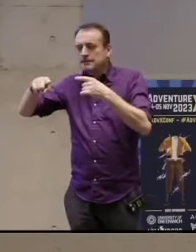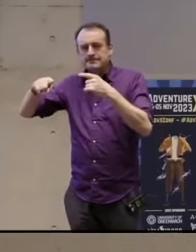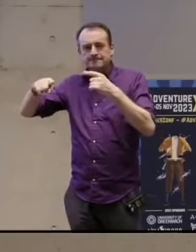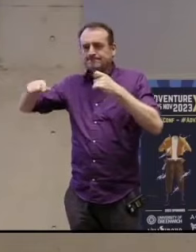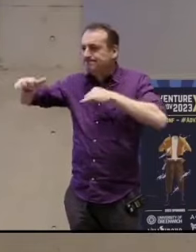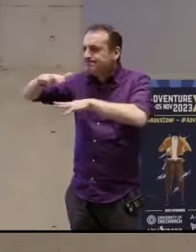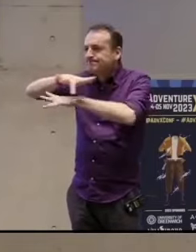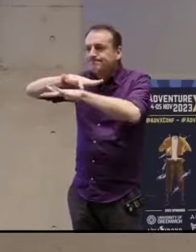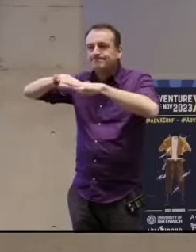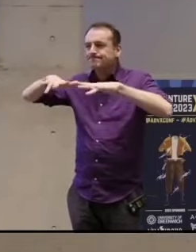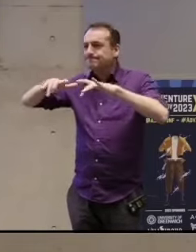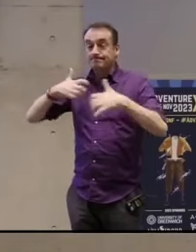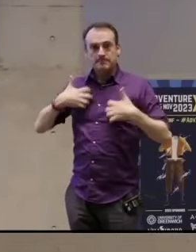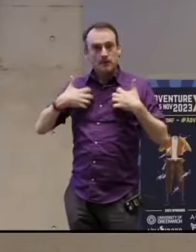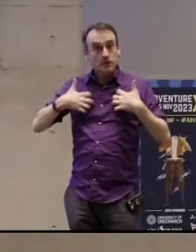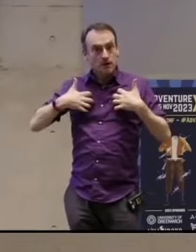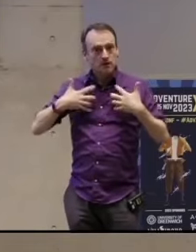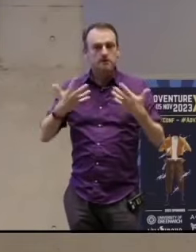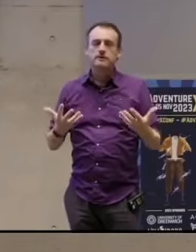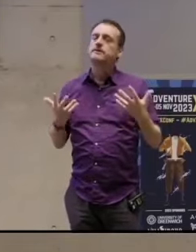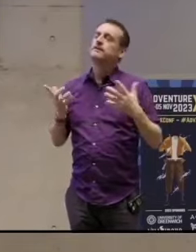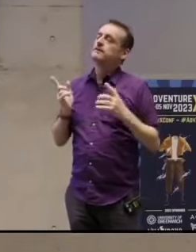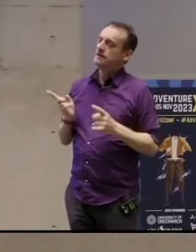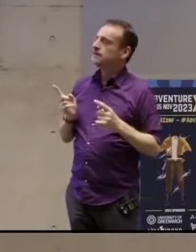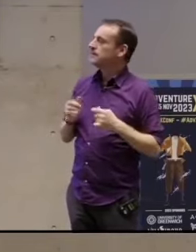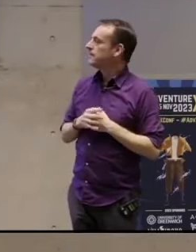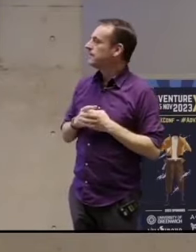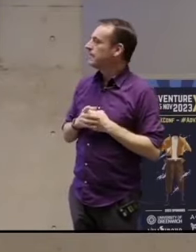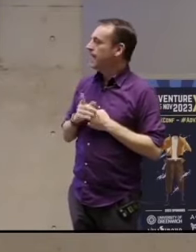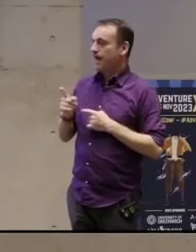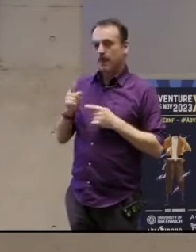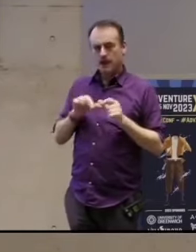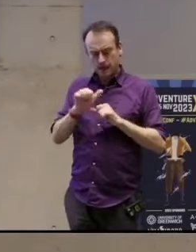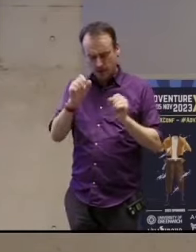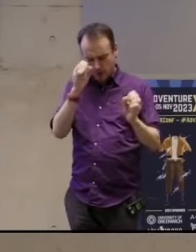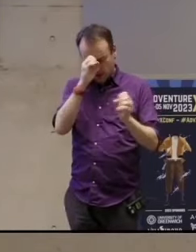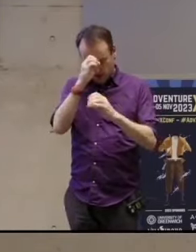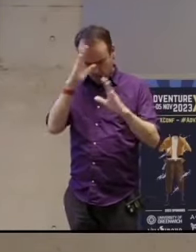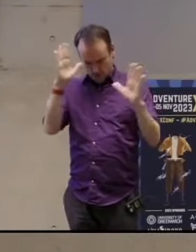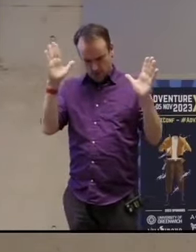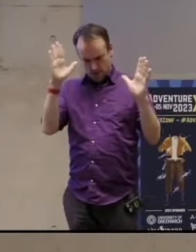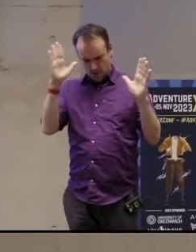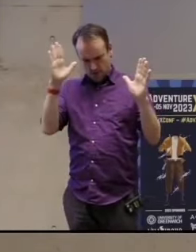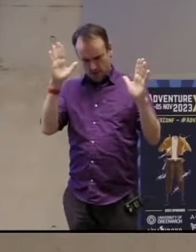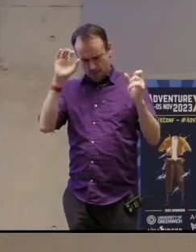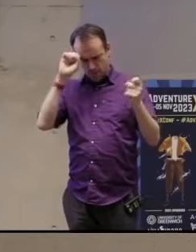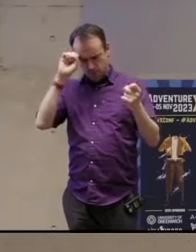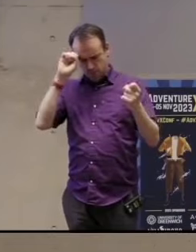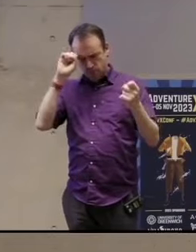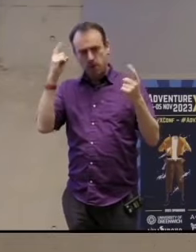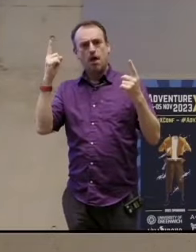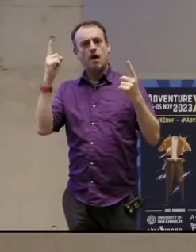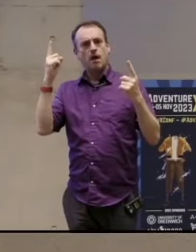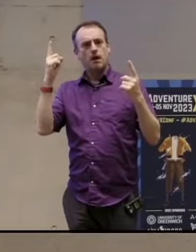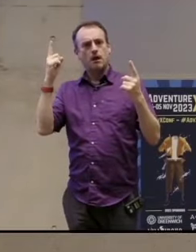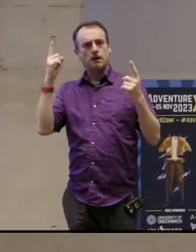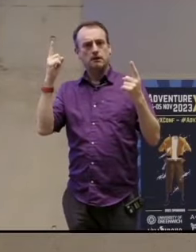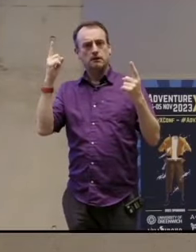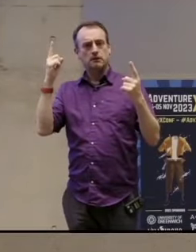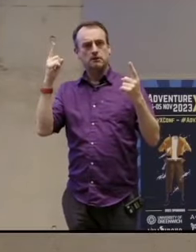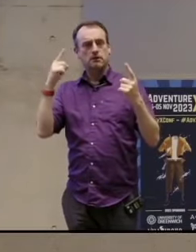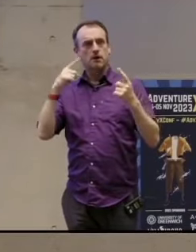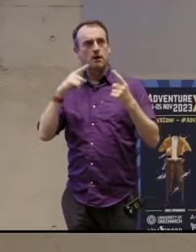excitement, and then there was like this realization for us of the the multitude of